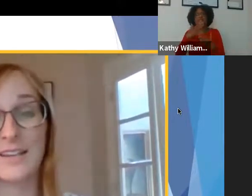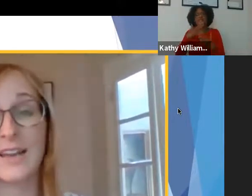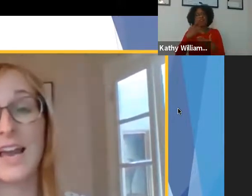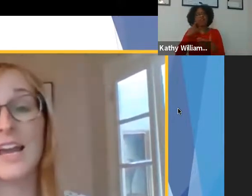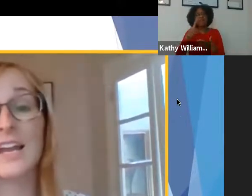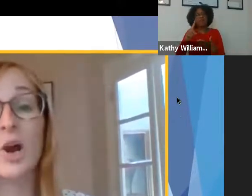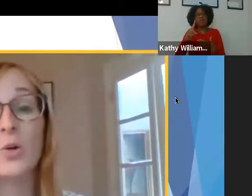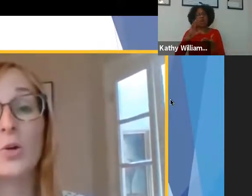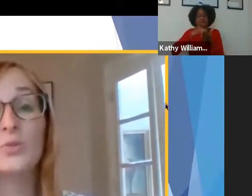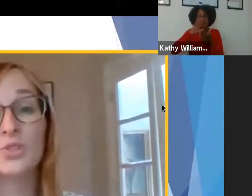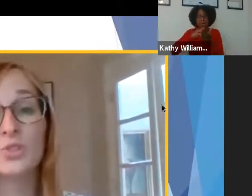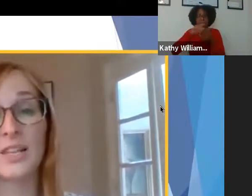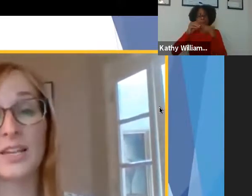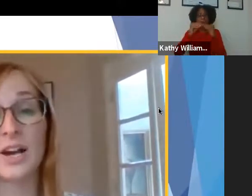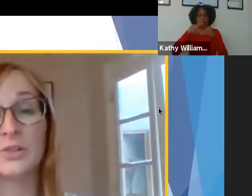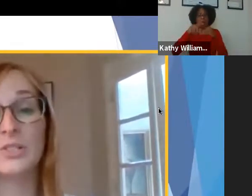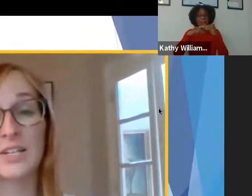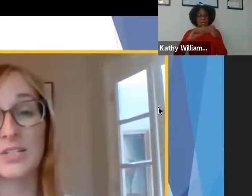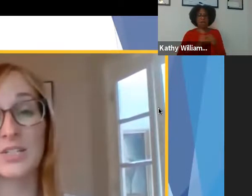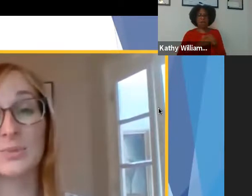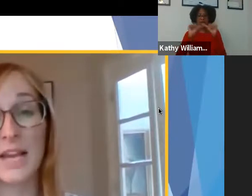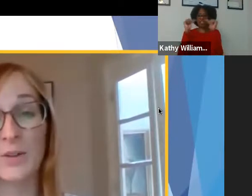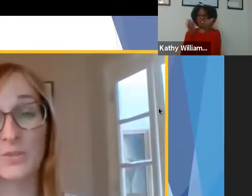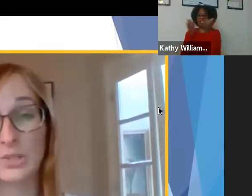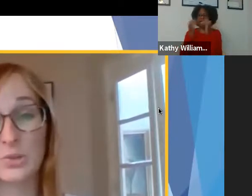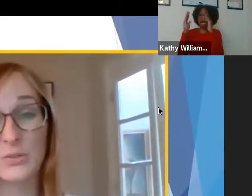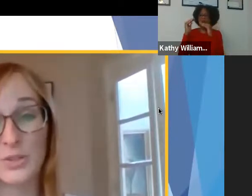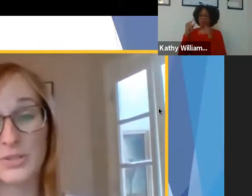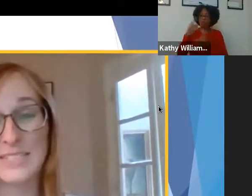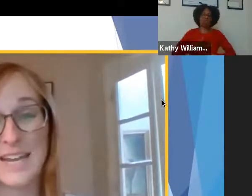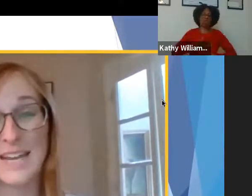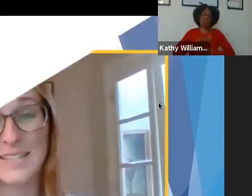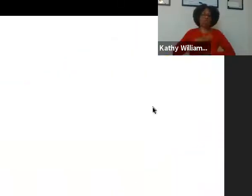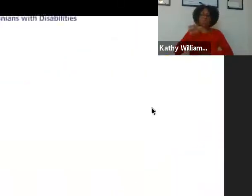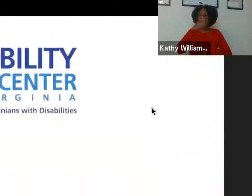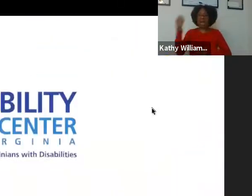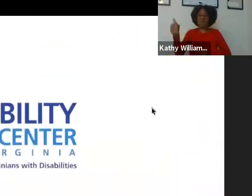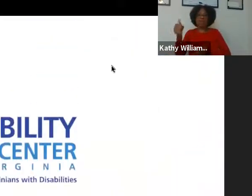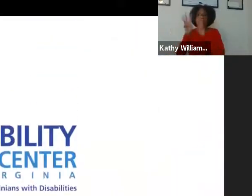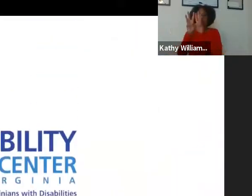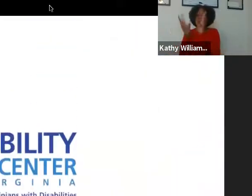agency, and I hope you enjoy the other sessions we have in store for you today.